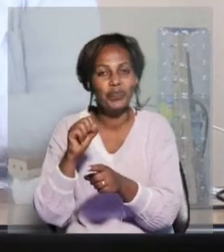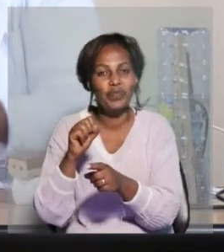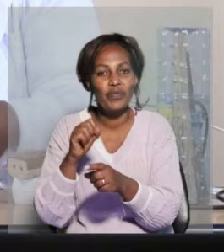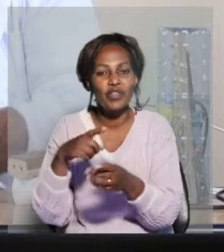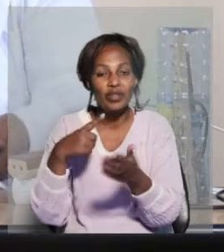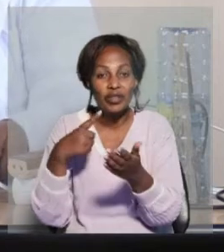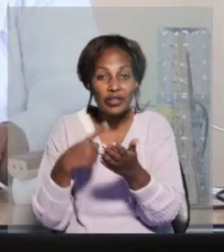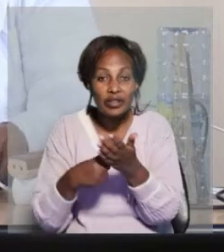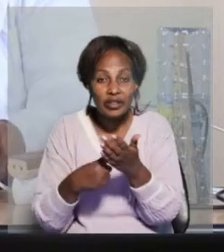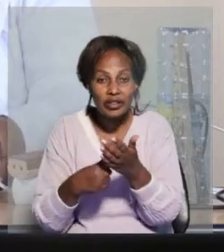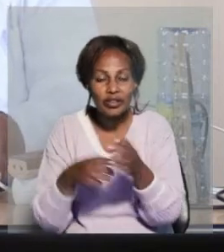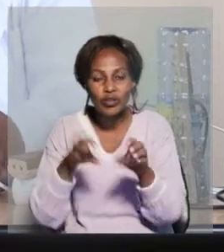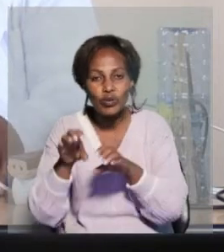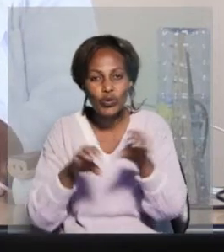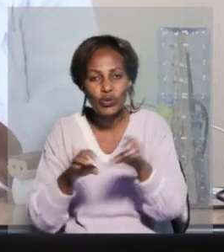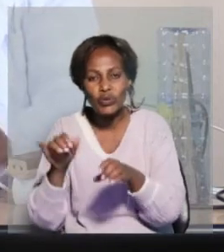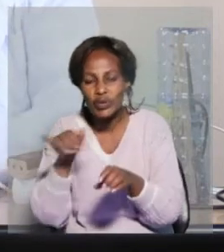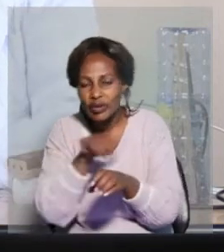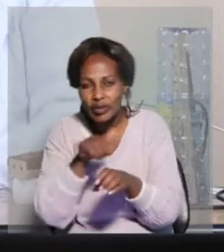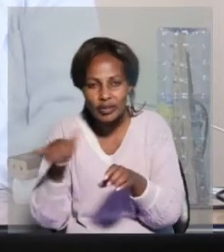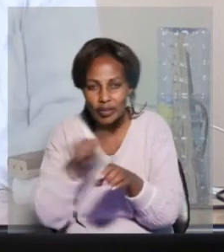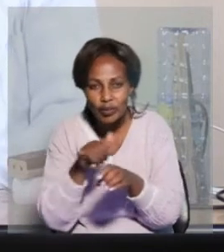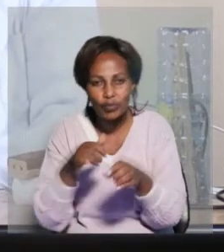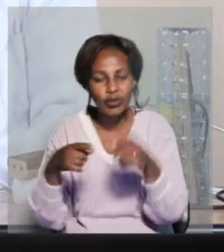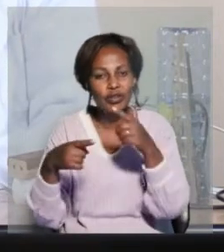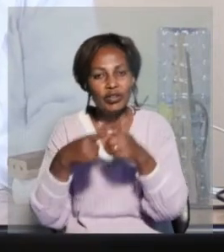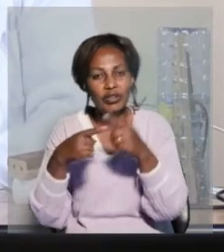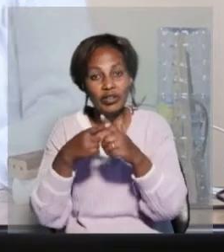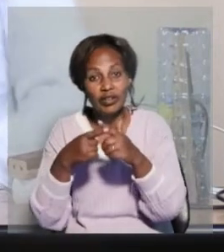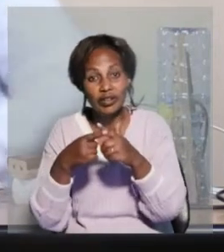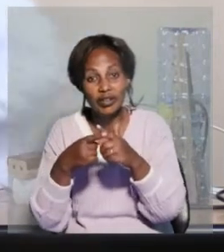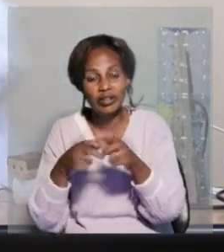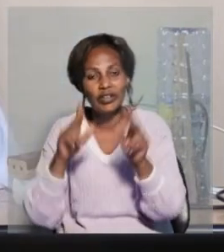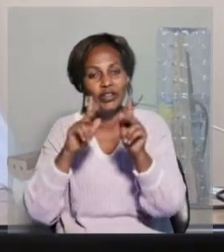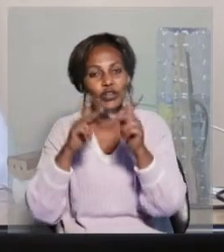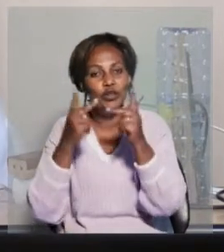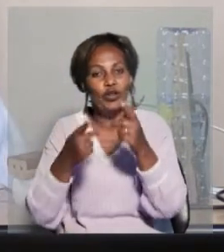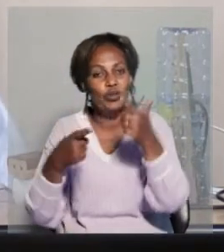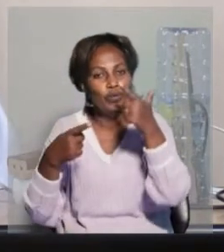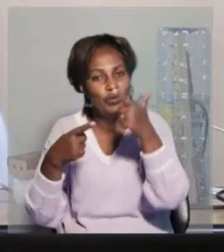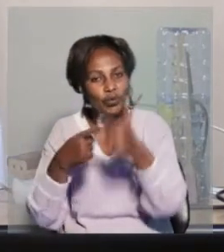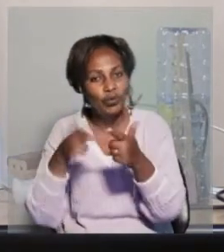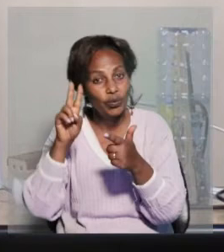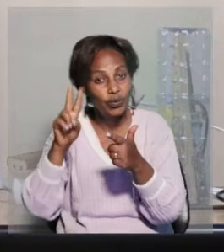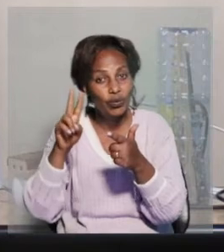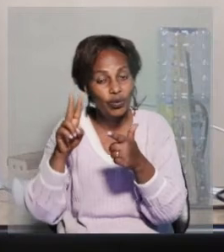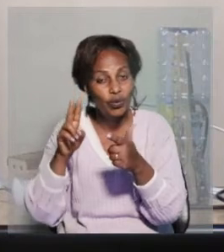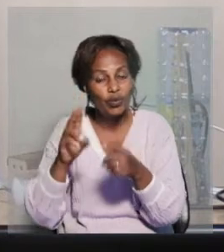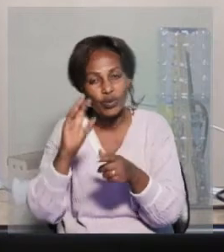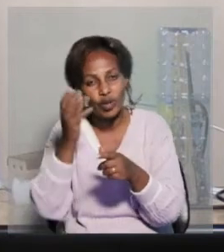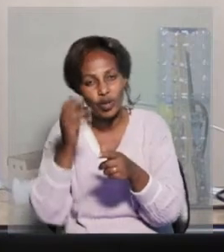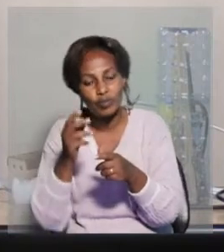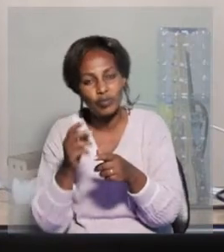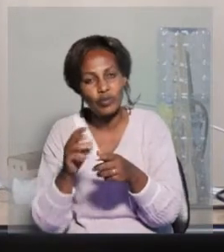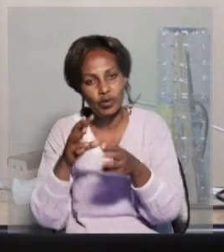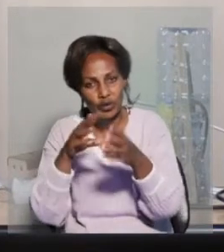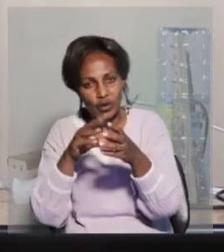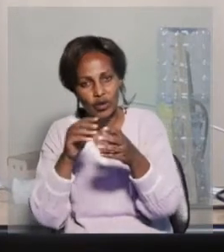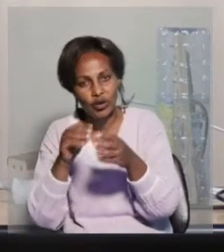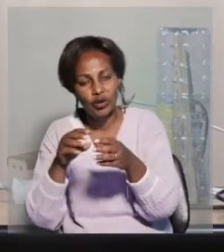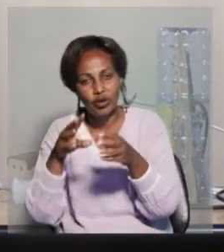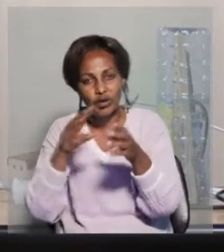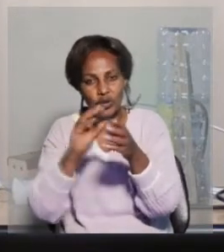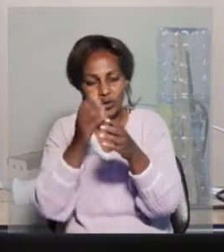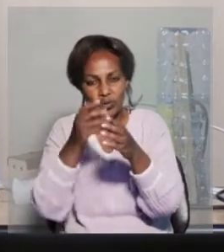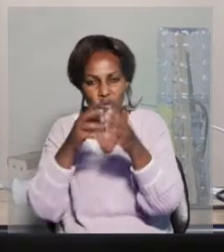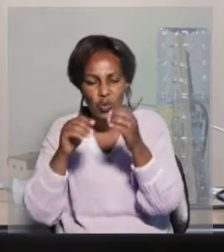the same for the second lamp, type 2 lamp. I will remove type 2 lamp. Look, it's